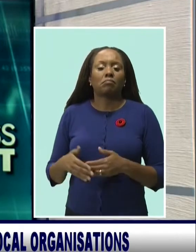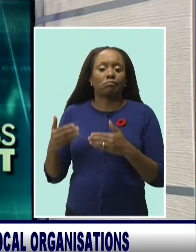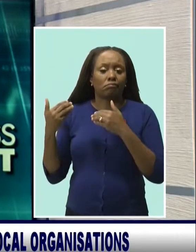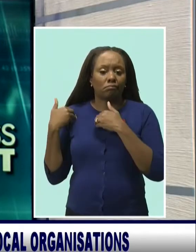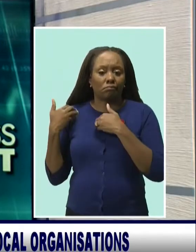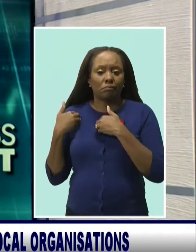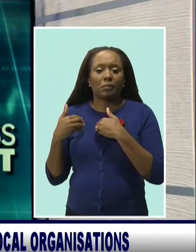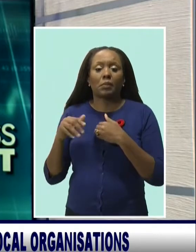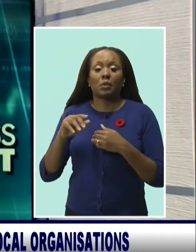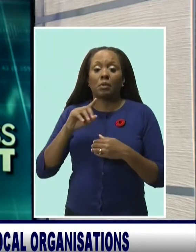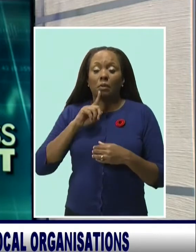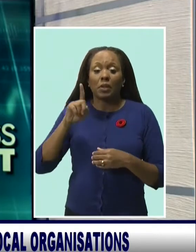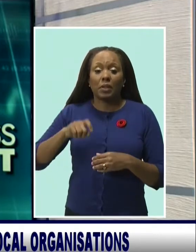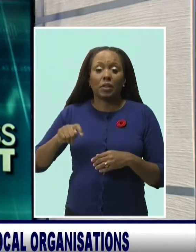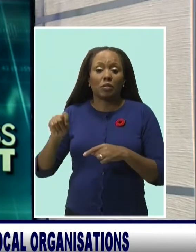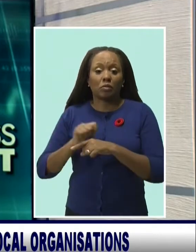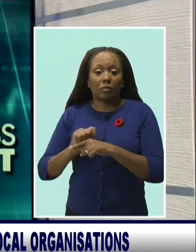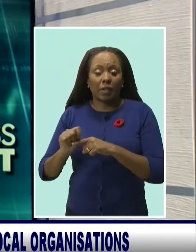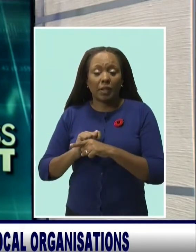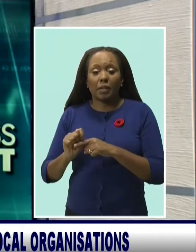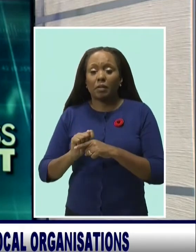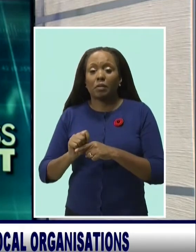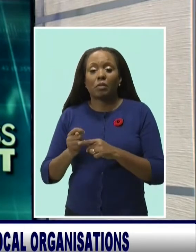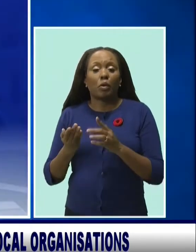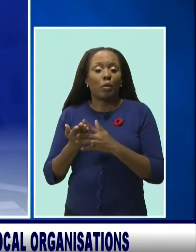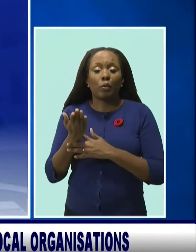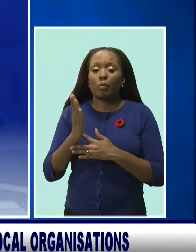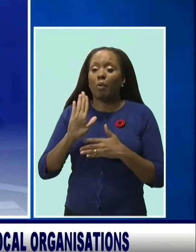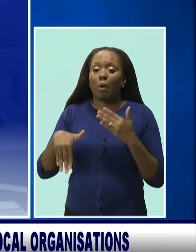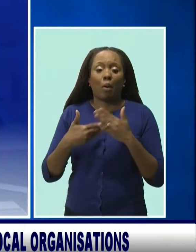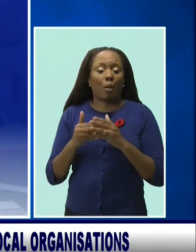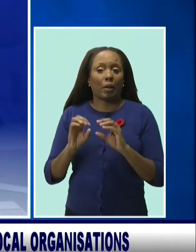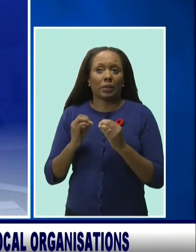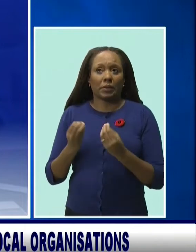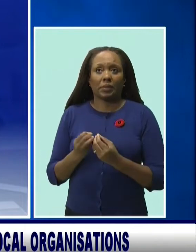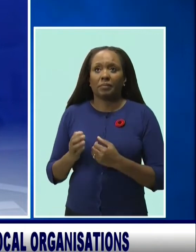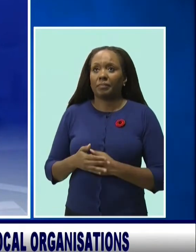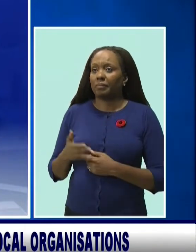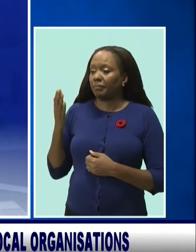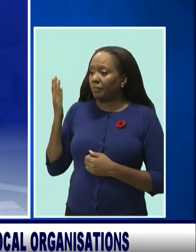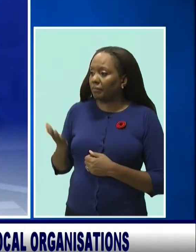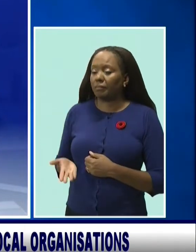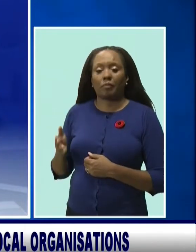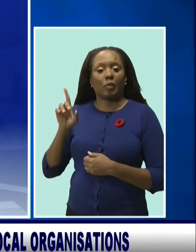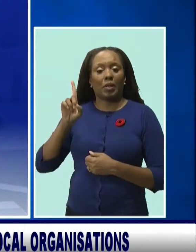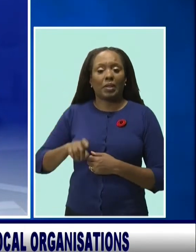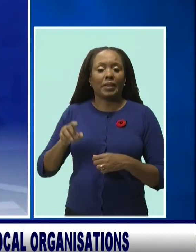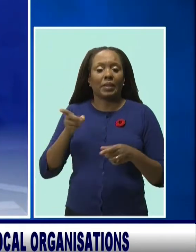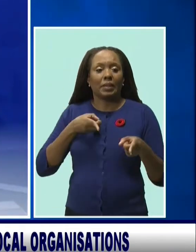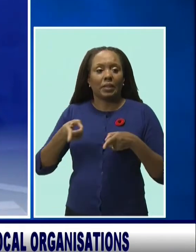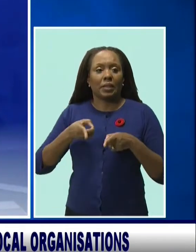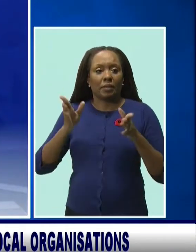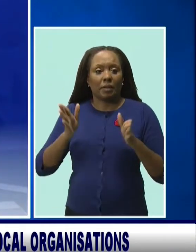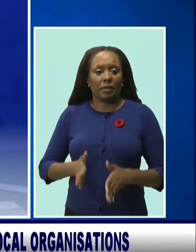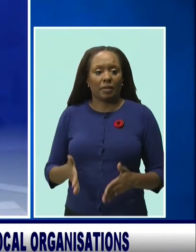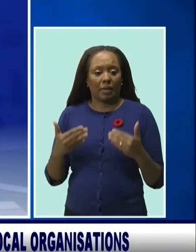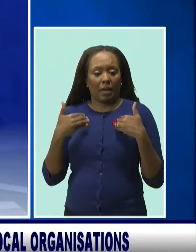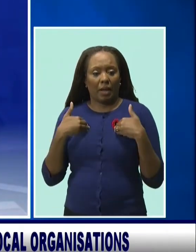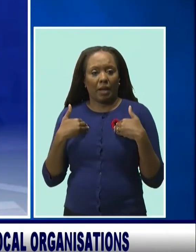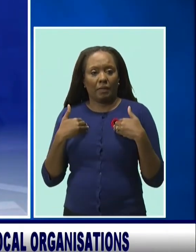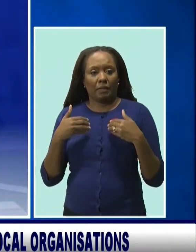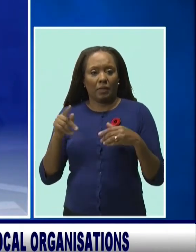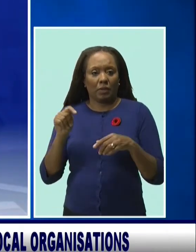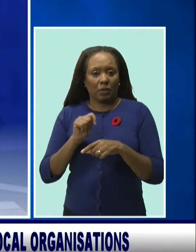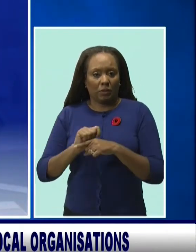by training right throughout an organization. Boards of directors training, ensure that the directors of our companies